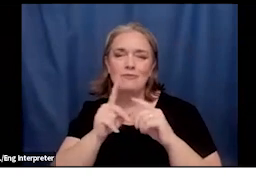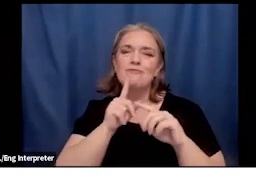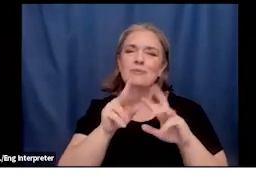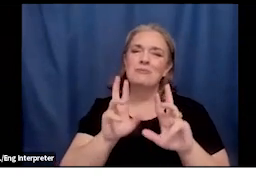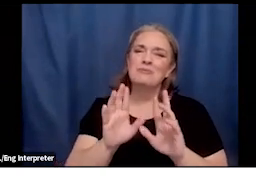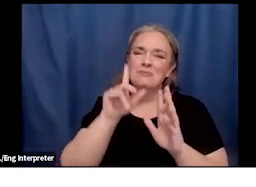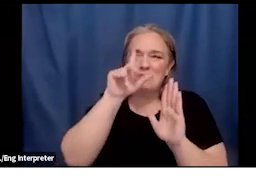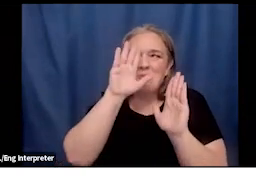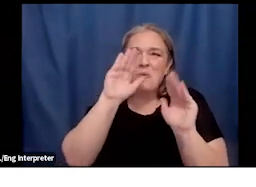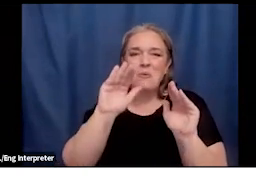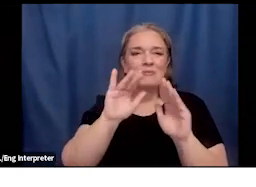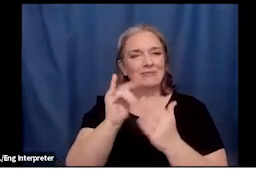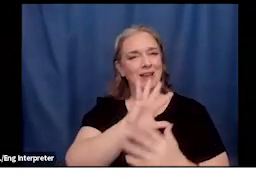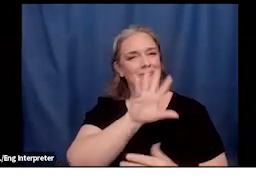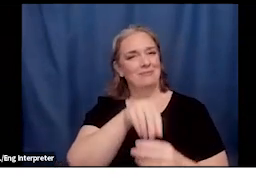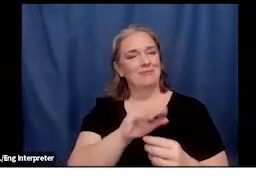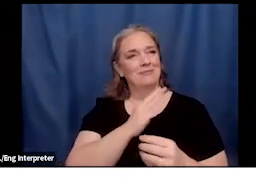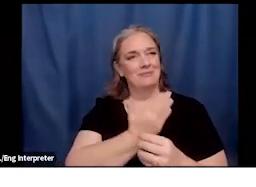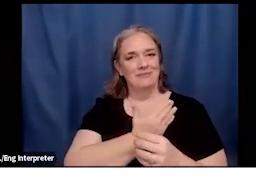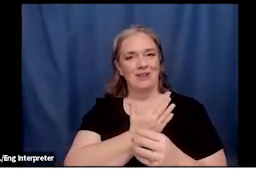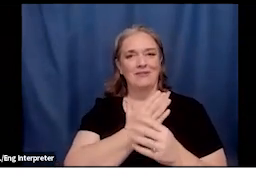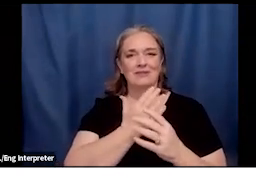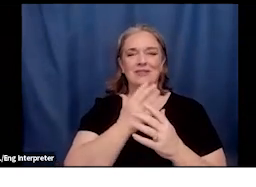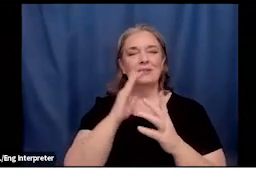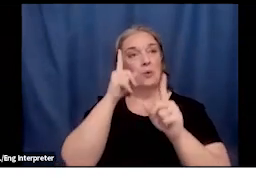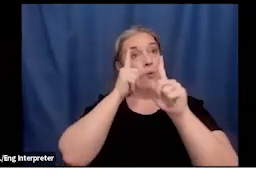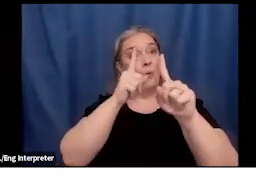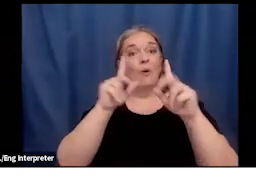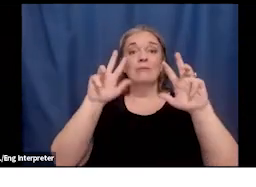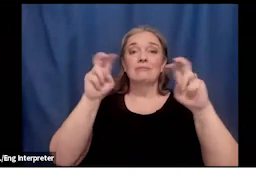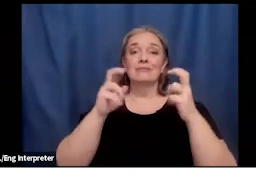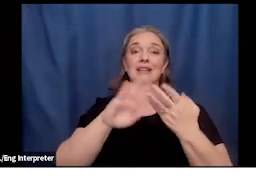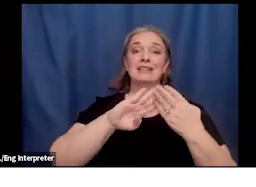that as part of the City of Boise's larger mission of creating a city for everyone